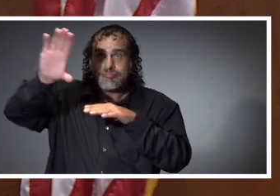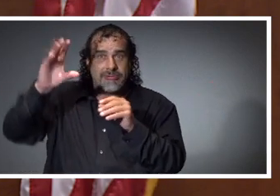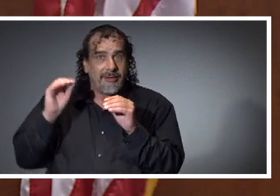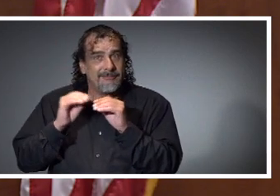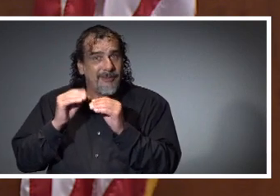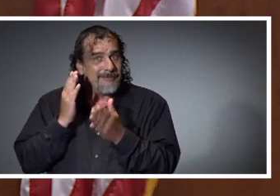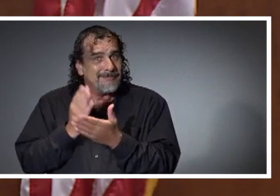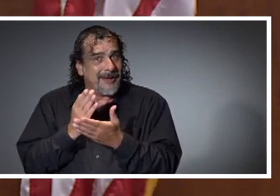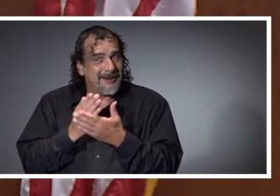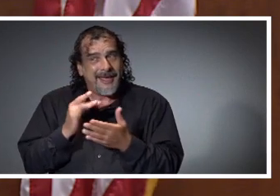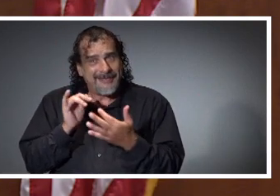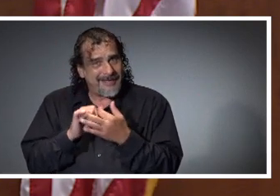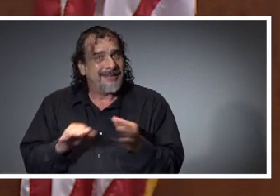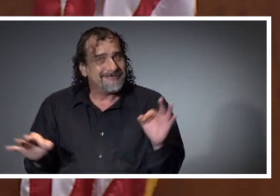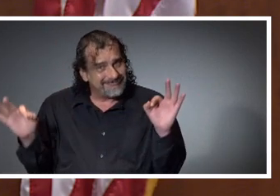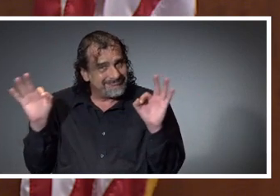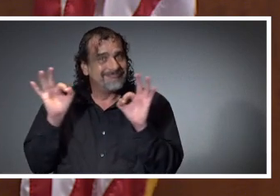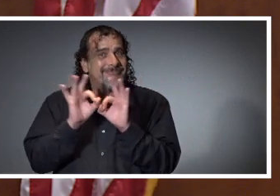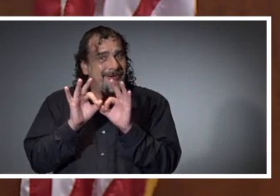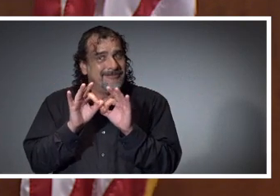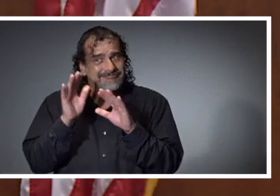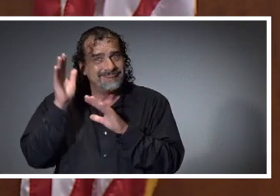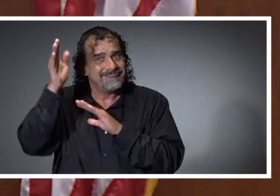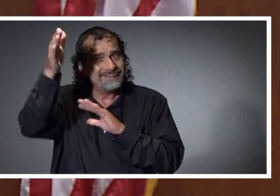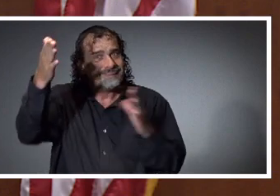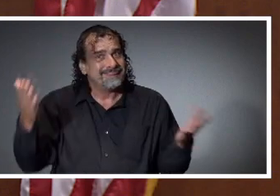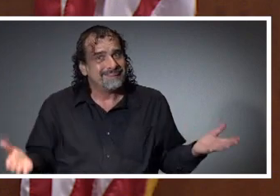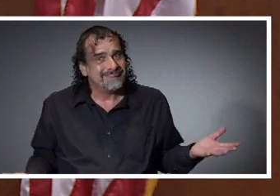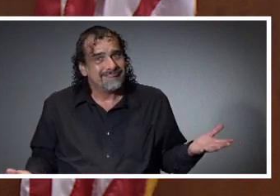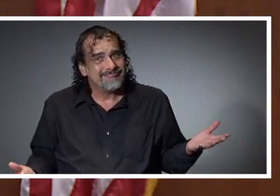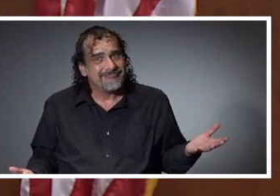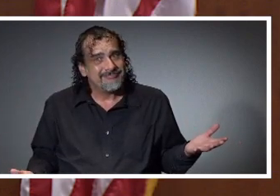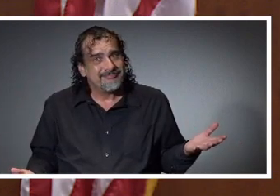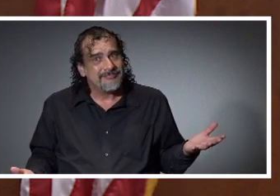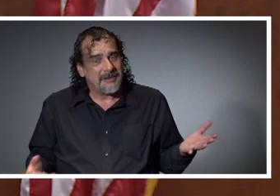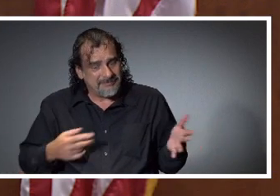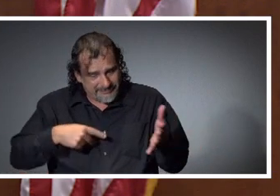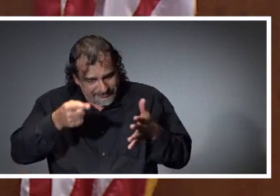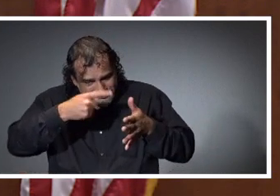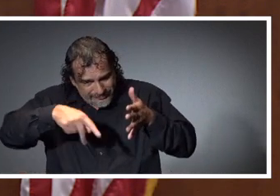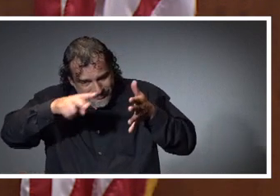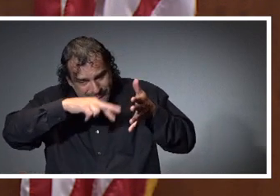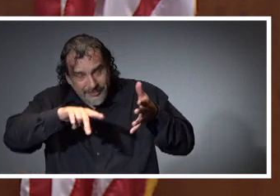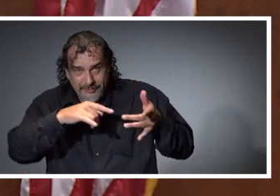think that's going to be critically important in the weeks ahead, and we're going to work with them to make sure